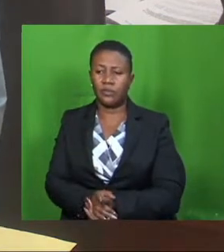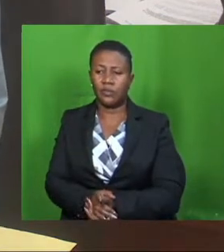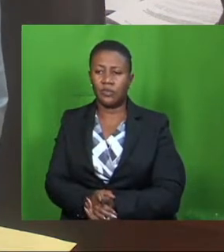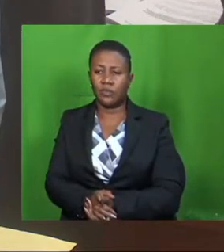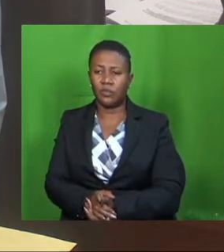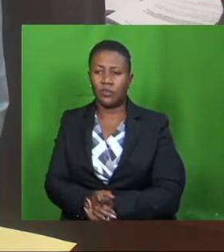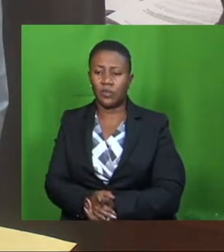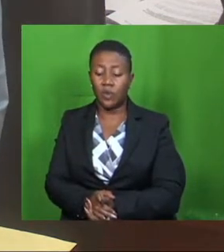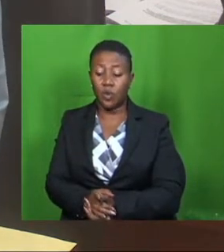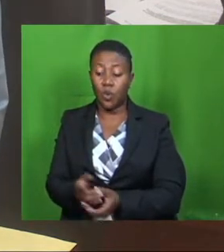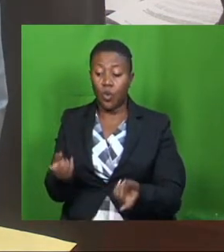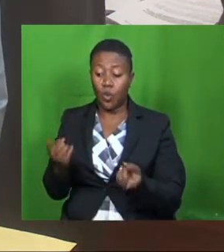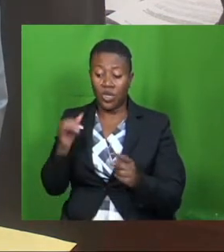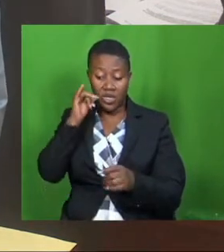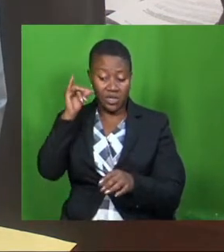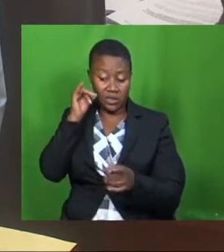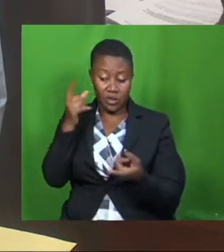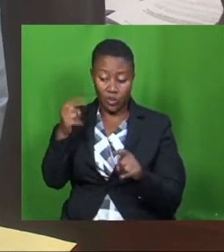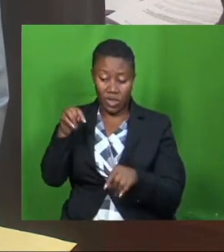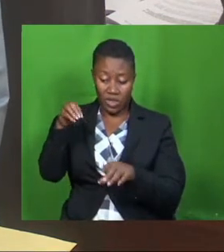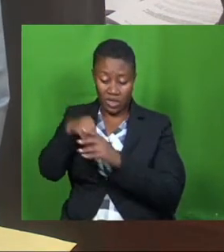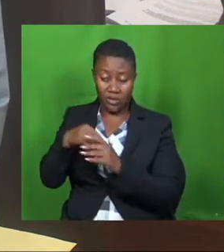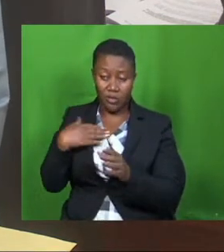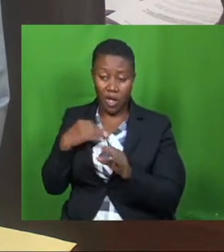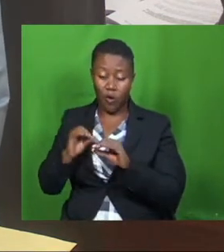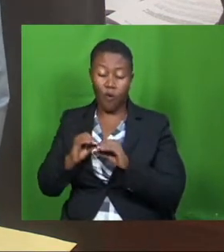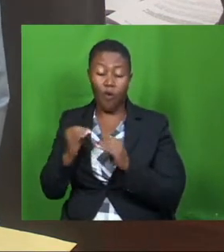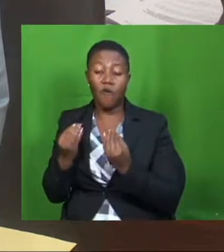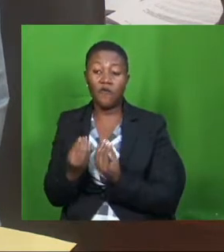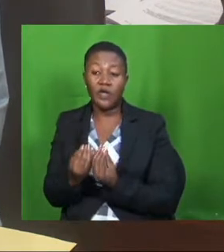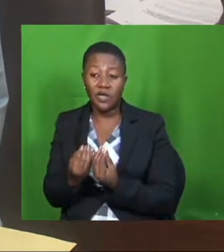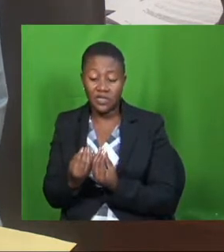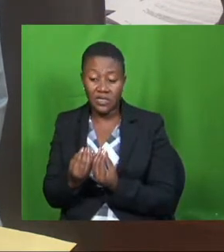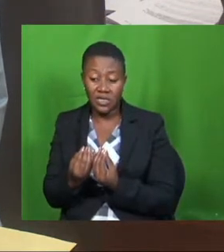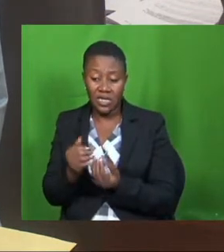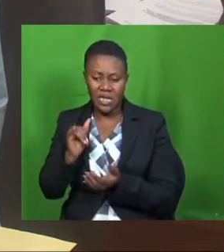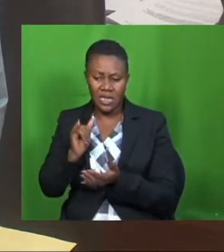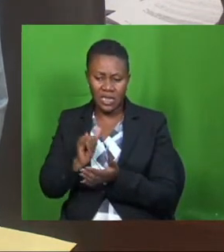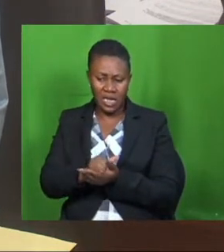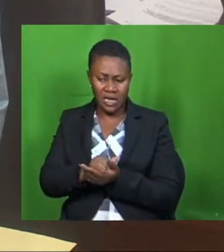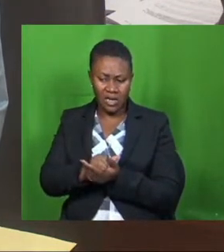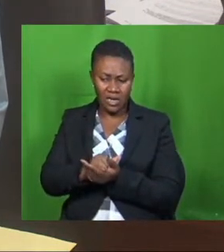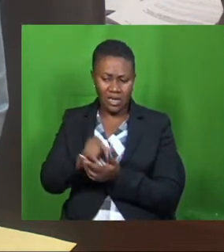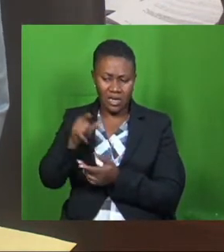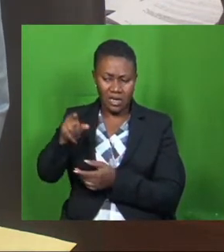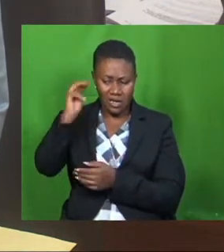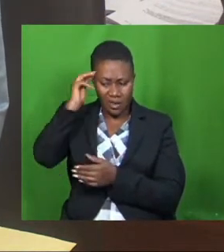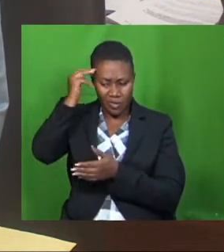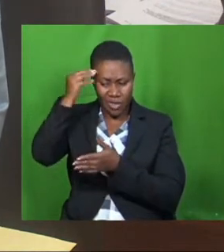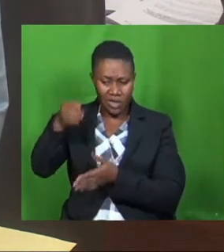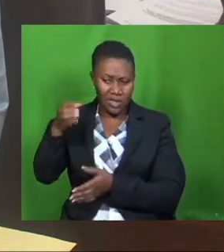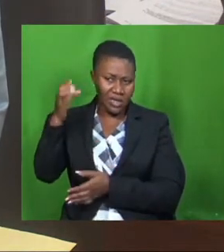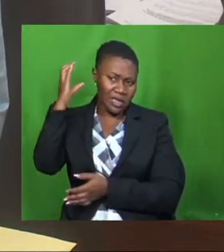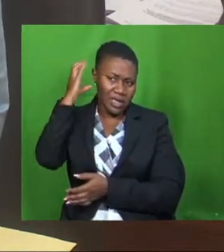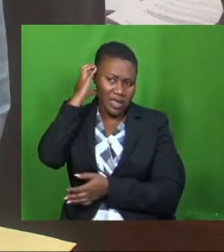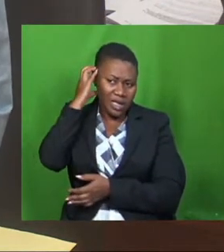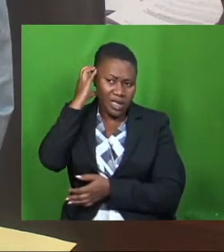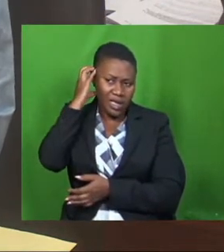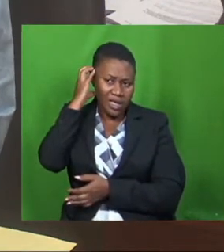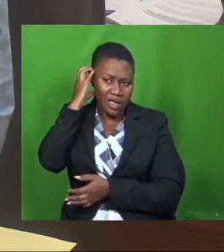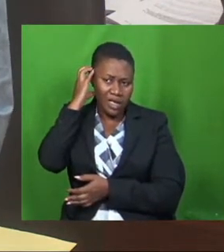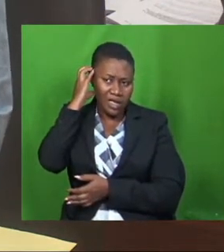The Speaker, you must get it right. The second, Mr. Speaker, Minority